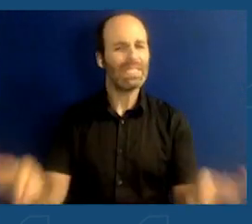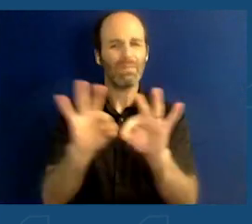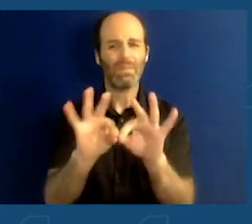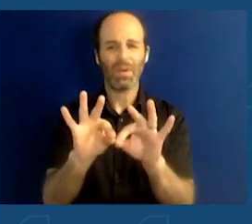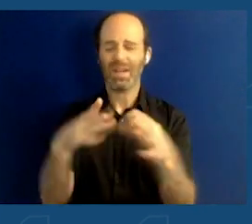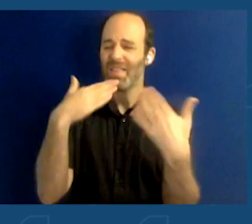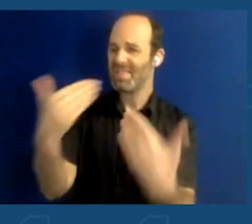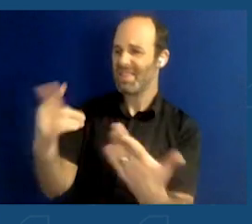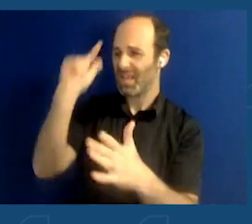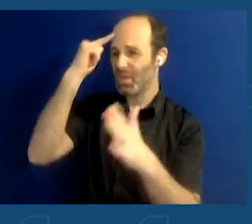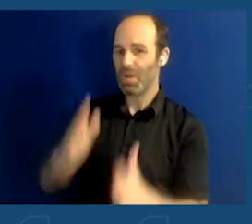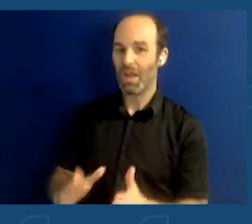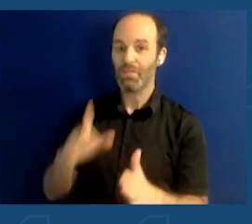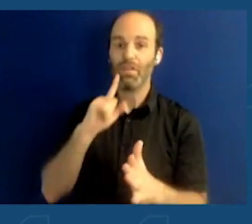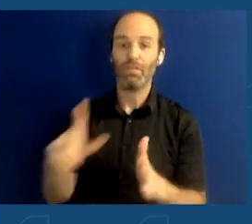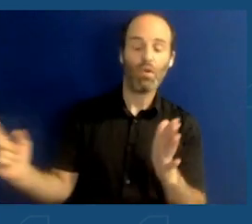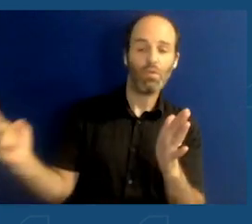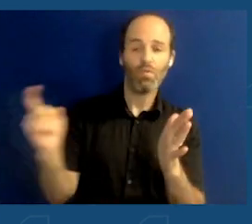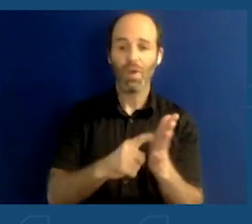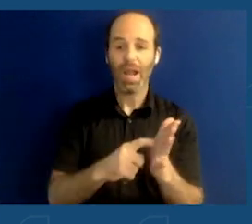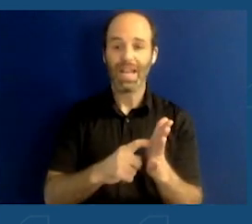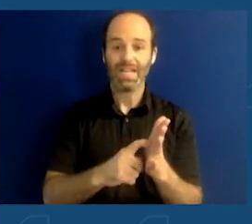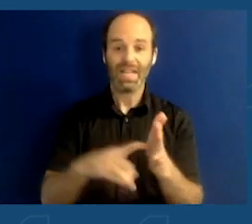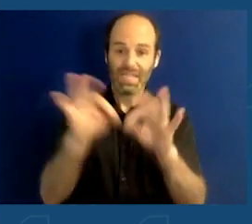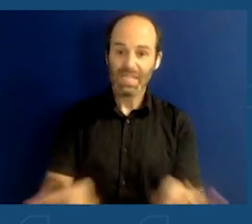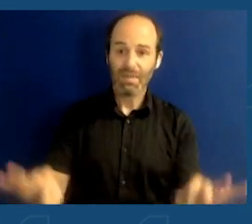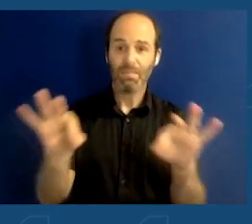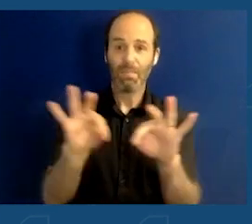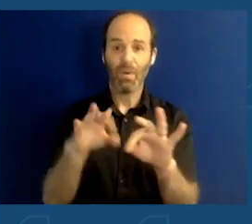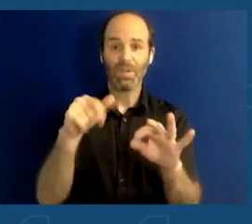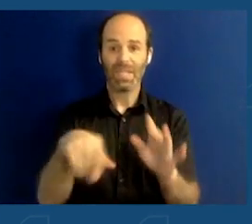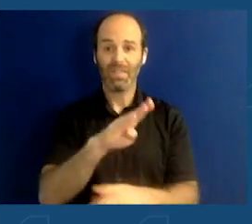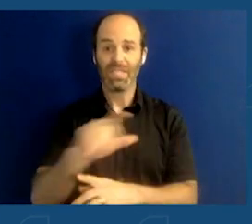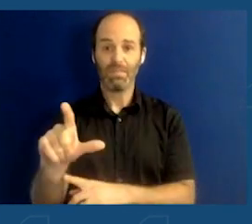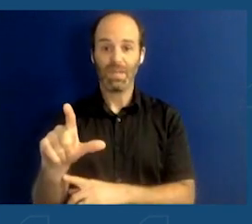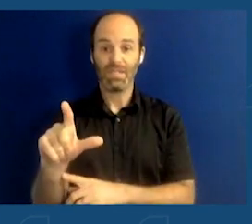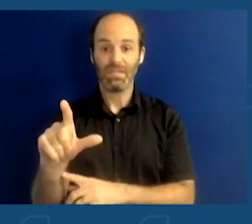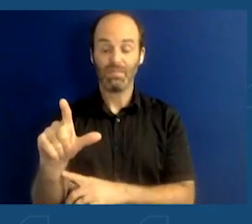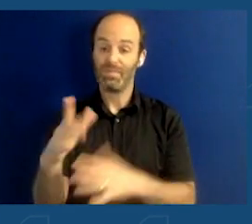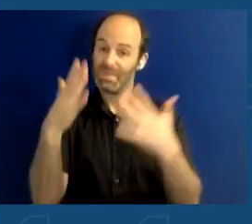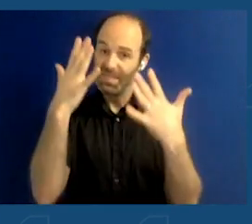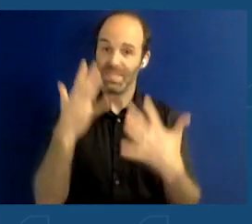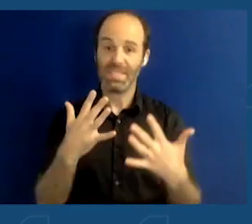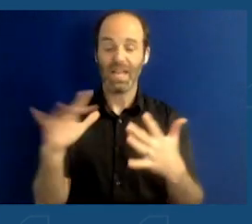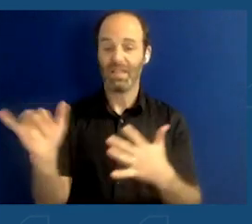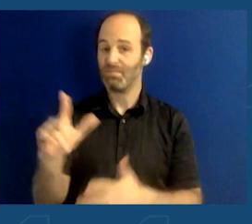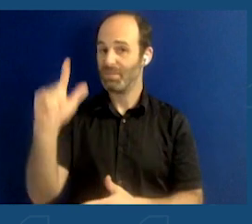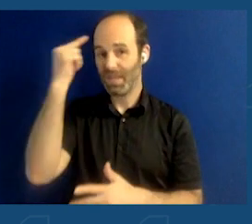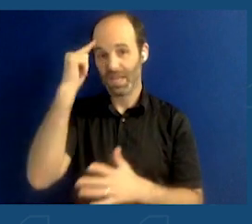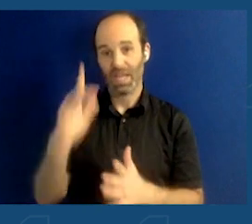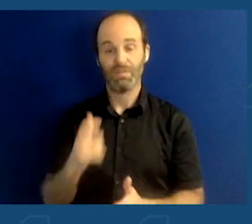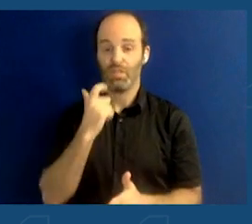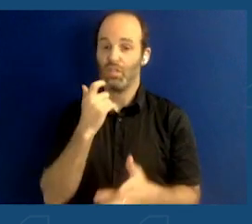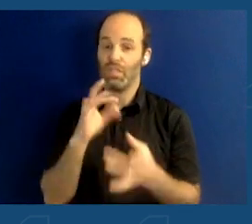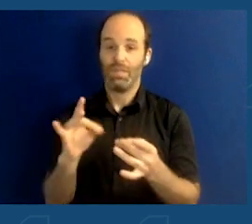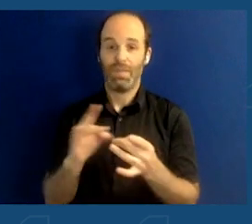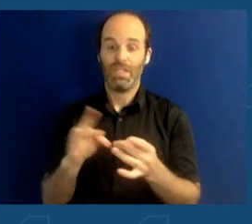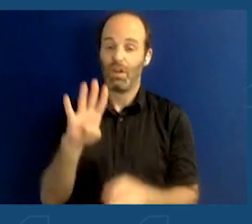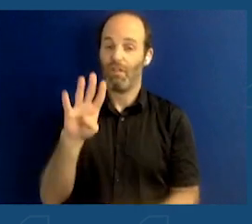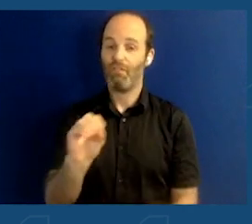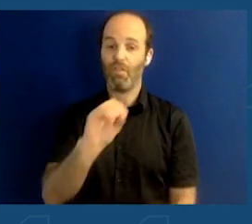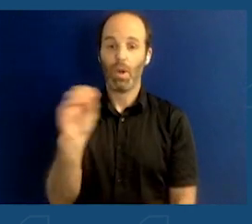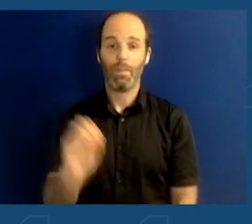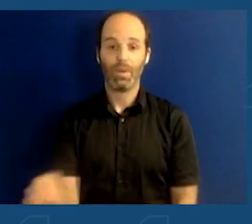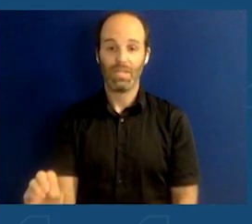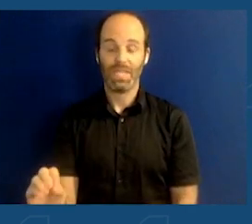the importance of this bill. Unfortunately, as the governor just mentioned, 40% of